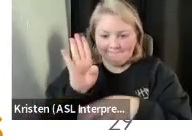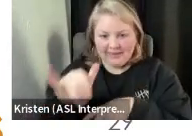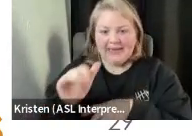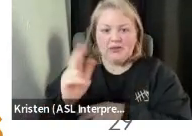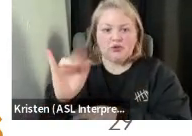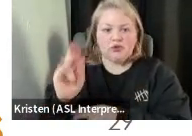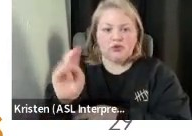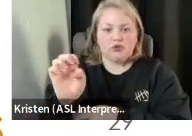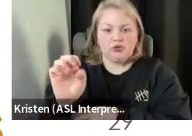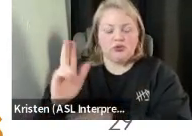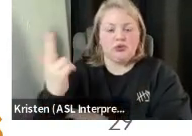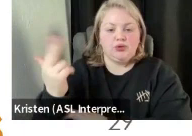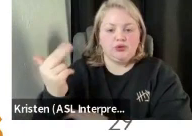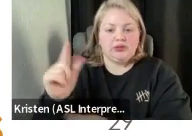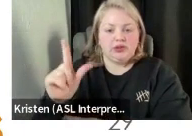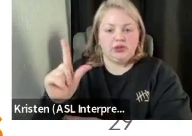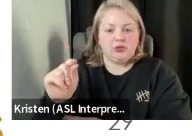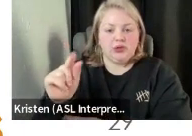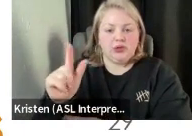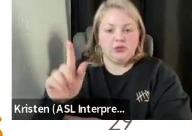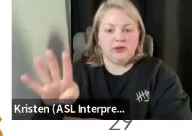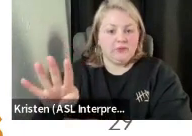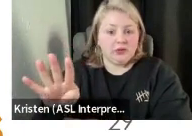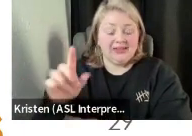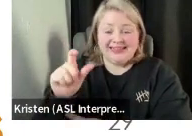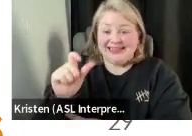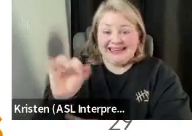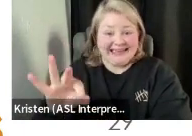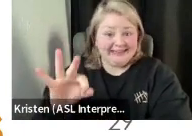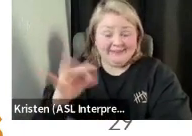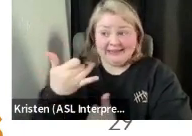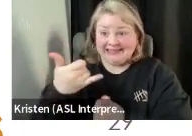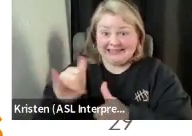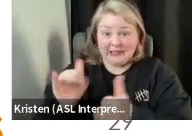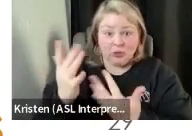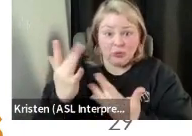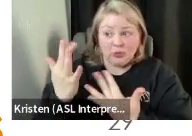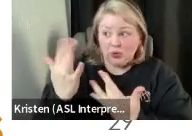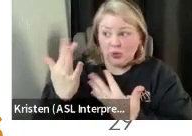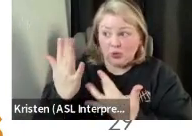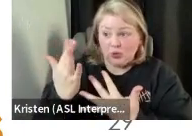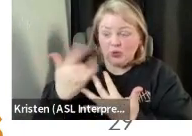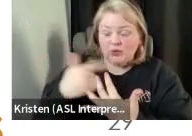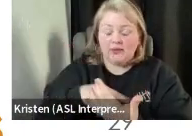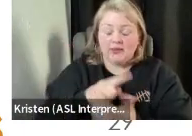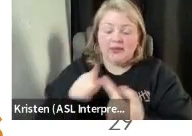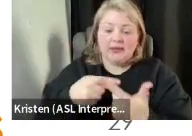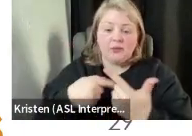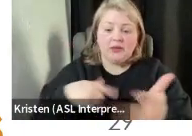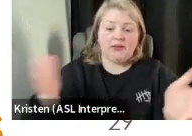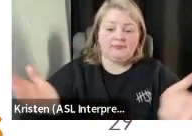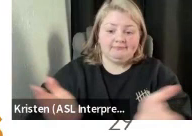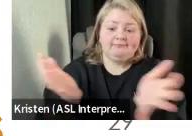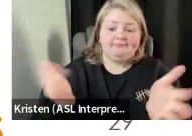June 13th, 2024. If it's not in place by our deadline, then we encourage you to look back and apply next year.